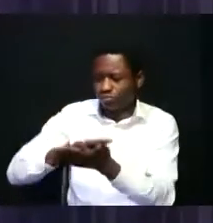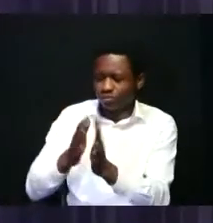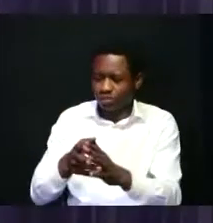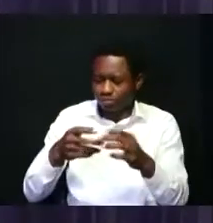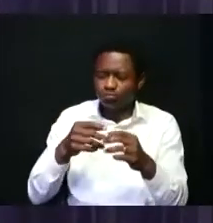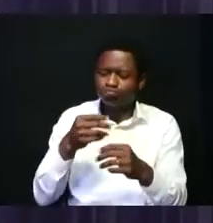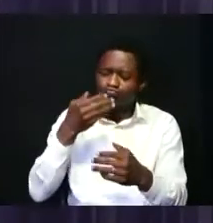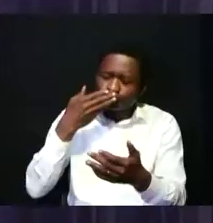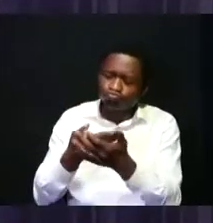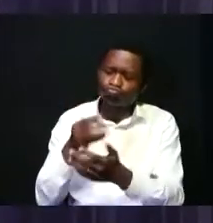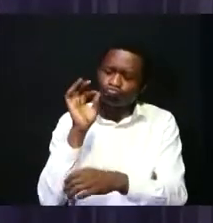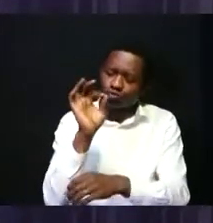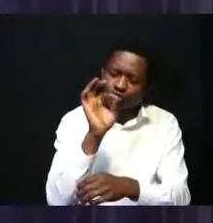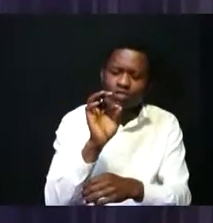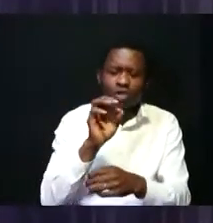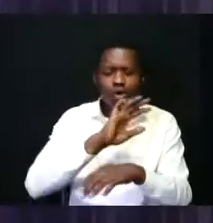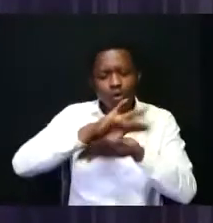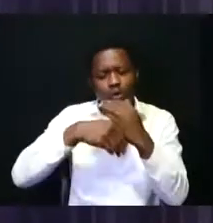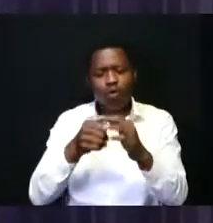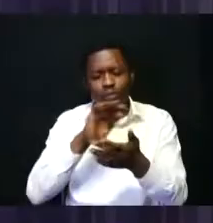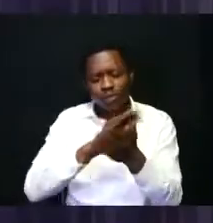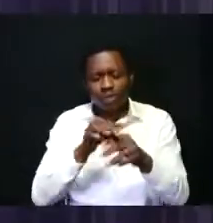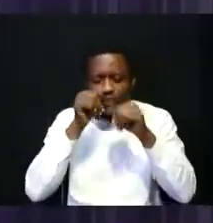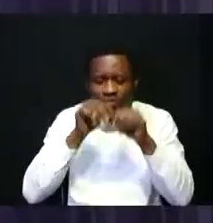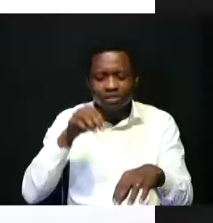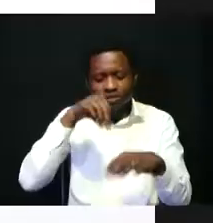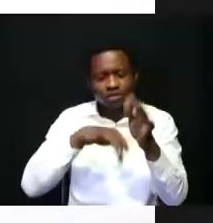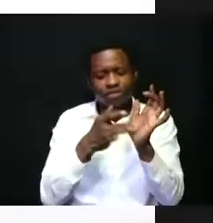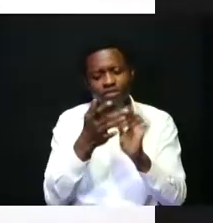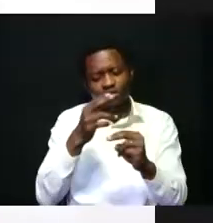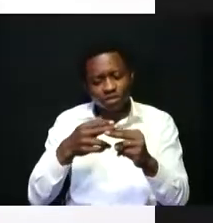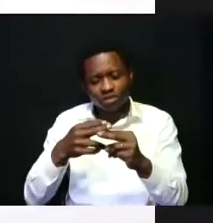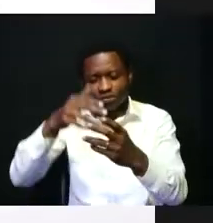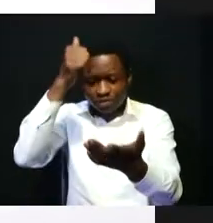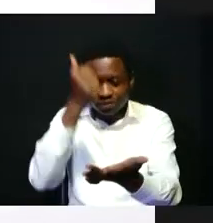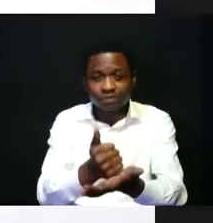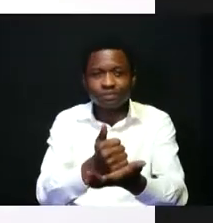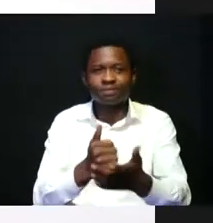church across the world. In Jesus' name, amen.